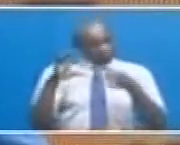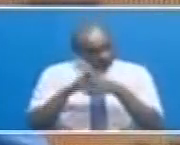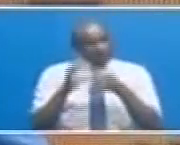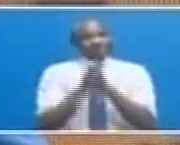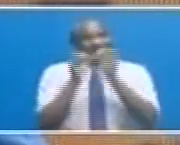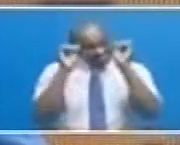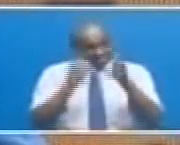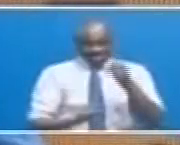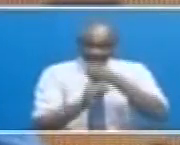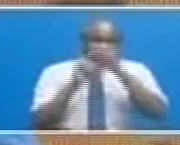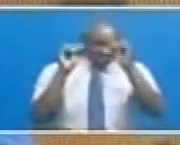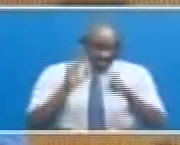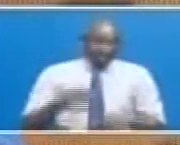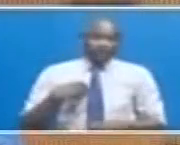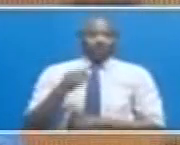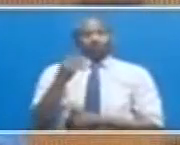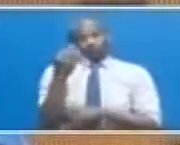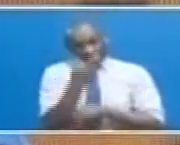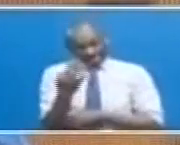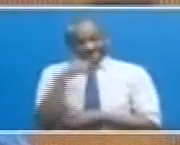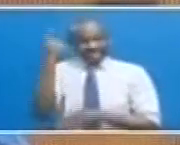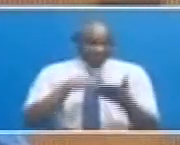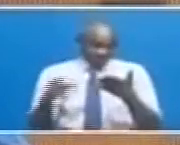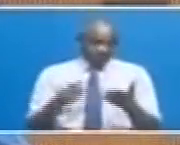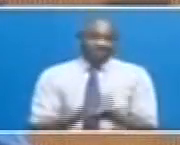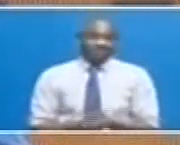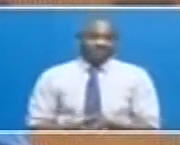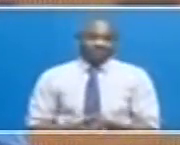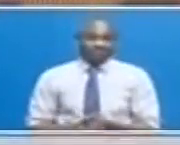kwenye maandamano kuanzia Jumatano wiki ijayo.